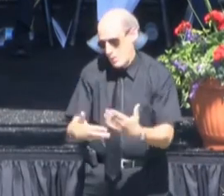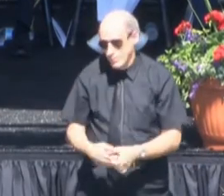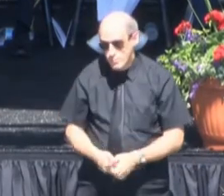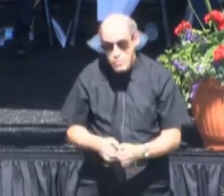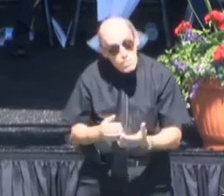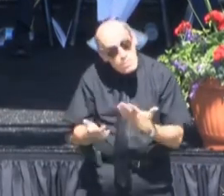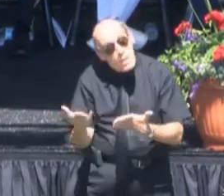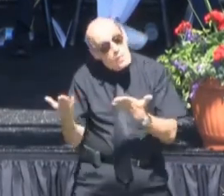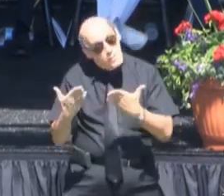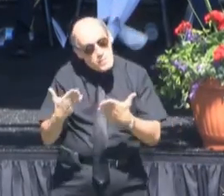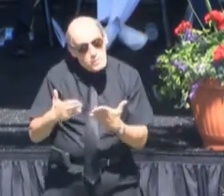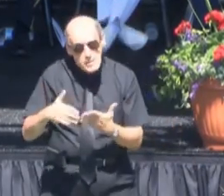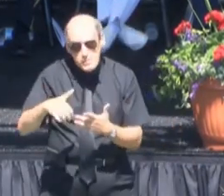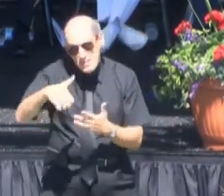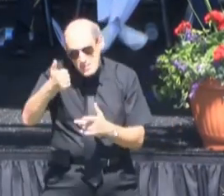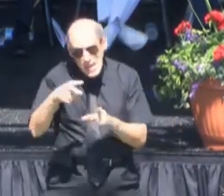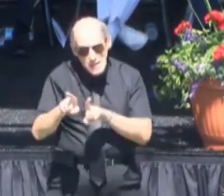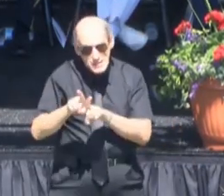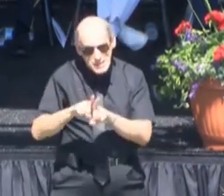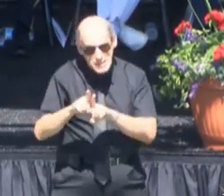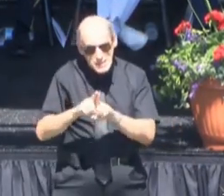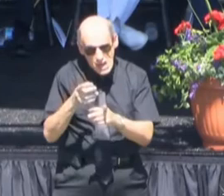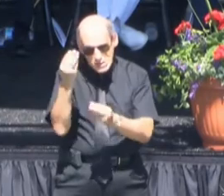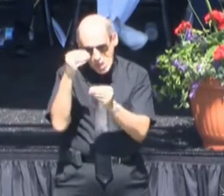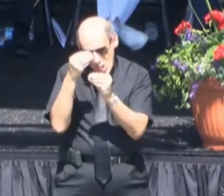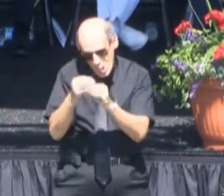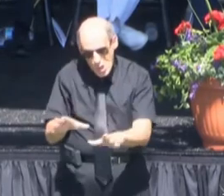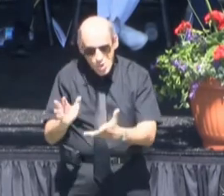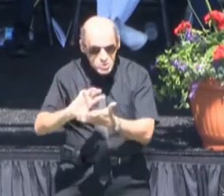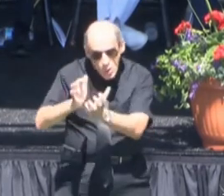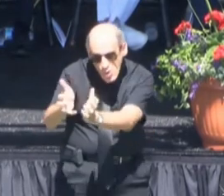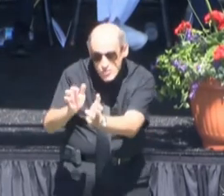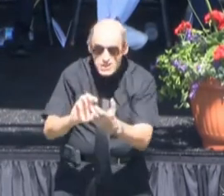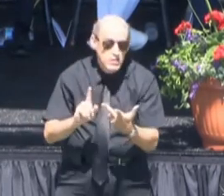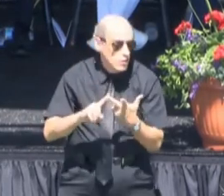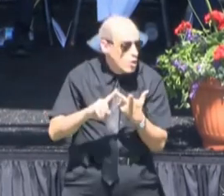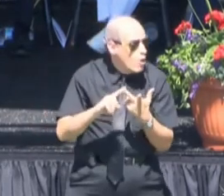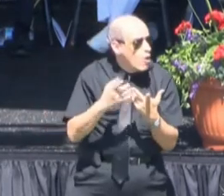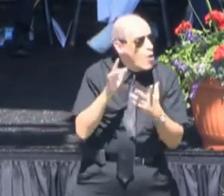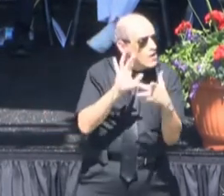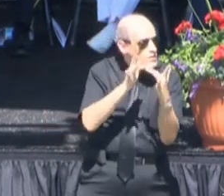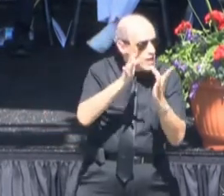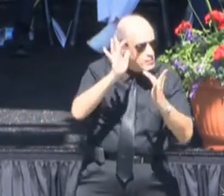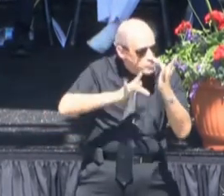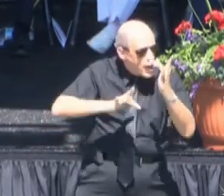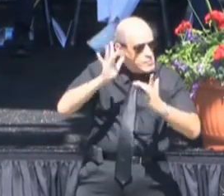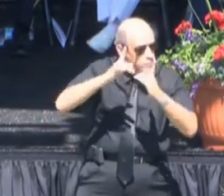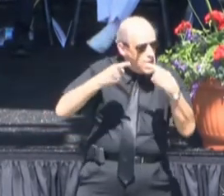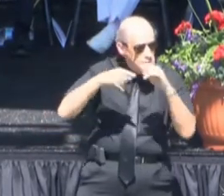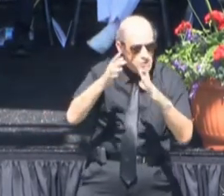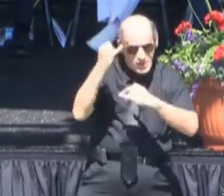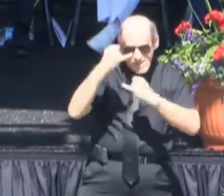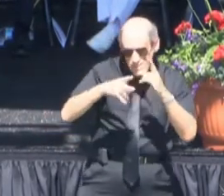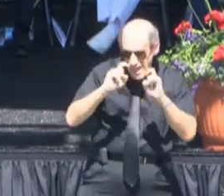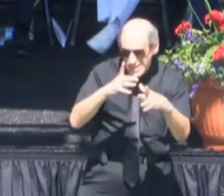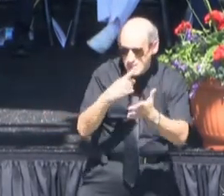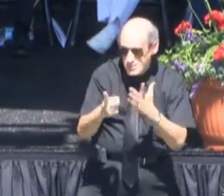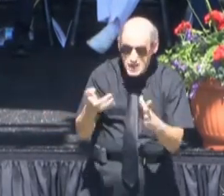Maybe you lost another 10 socks in the laundry service. Or maybe the internet goes out during finals week